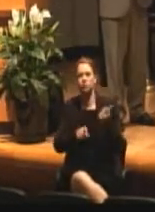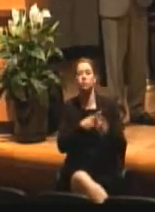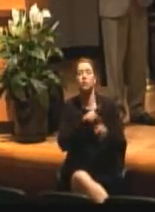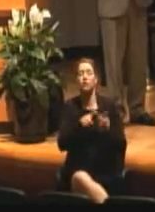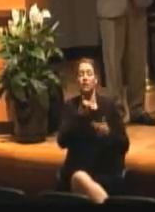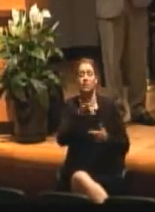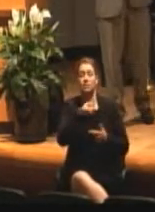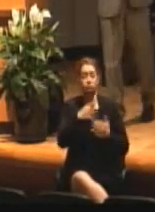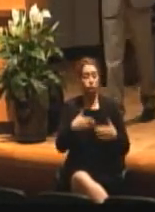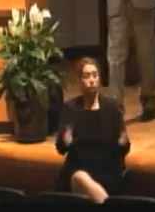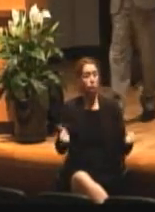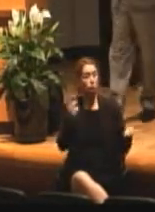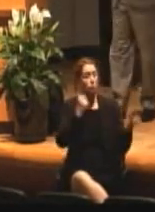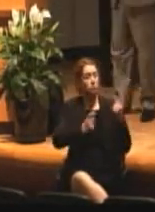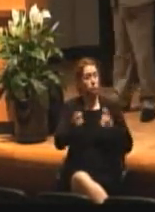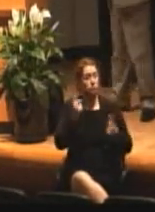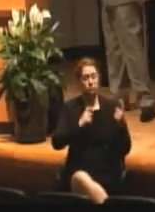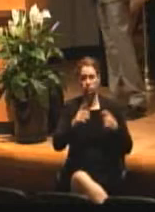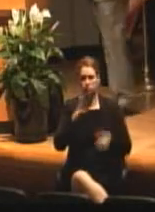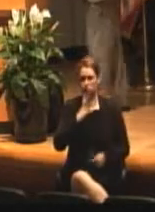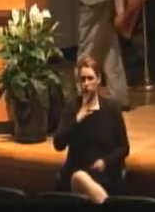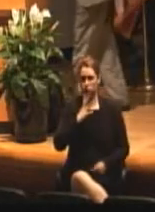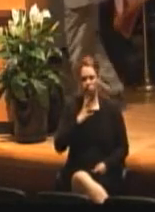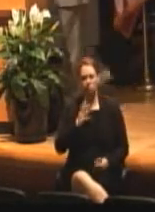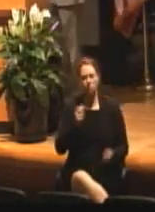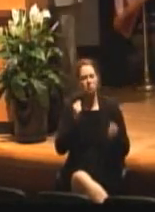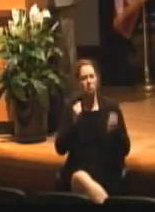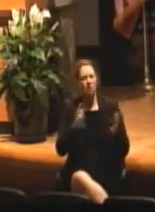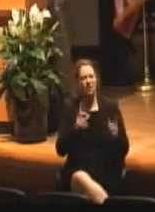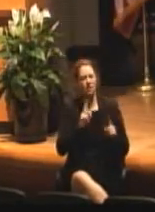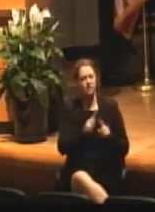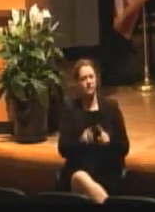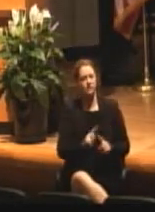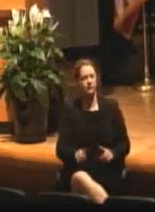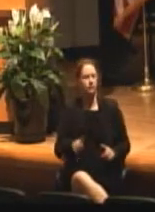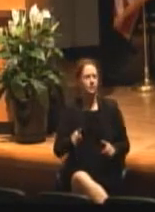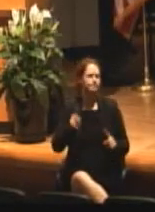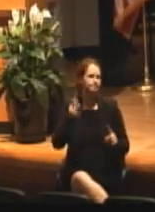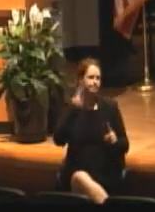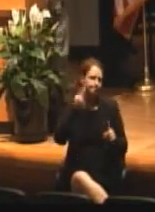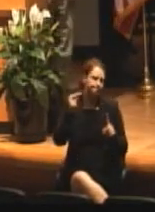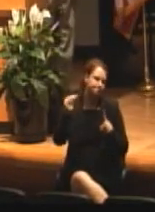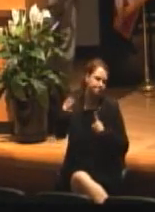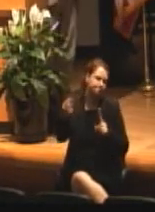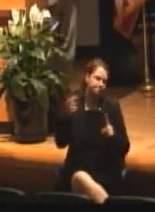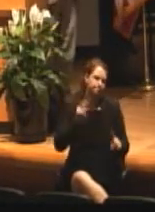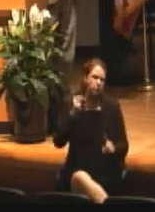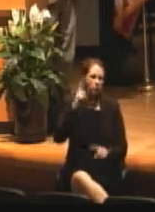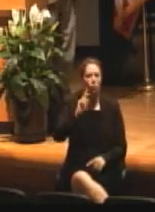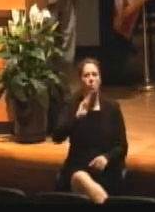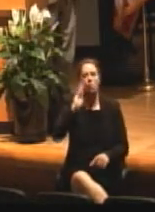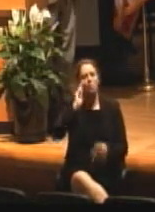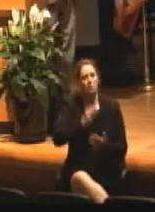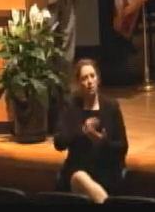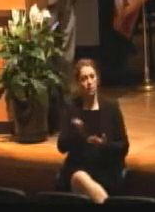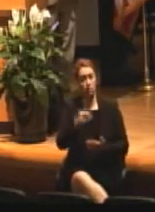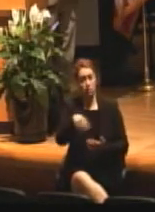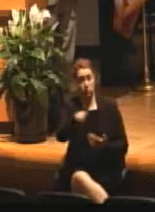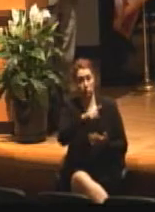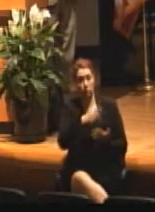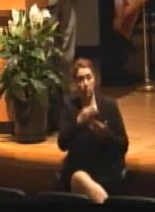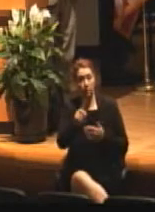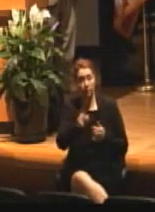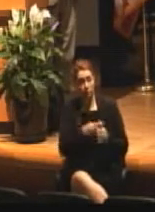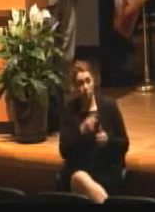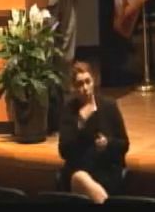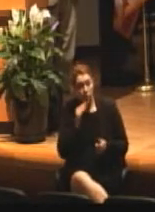it. There's a lot of different things as far as home buying goes and what we wanna do. Do we have people here that are gonna be buying their first home